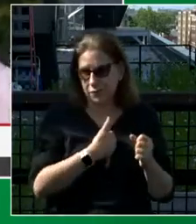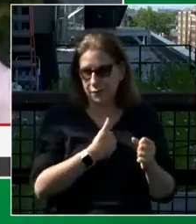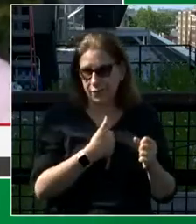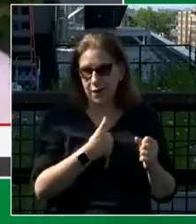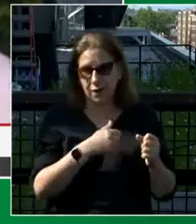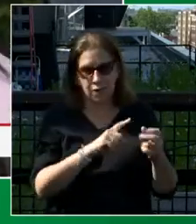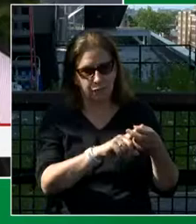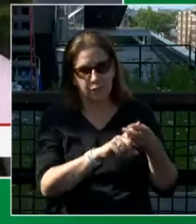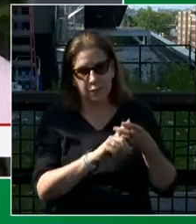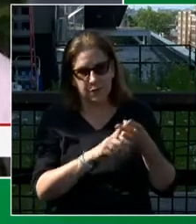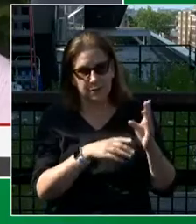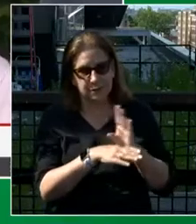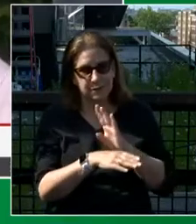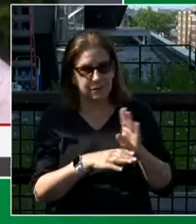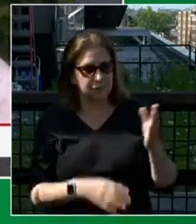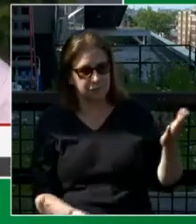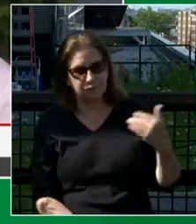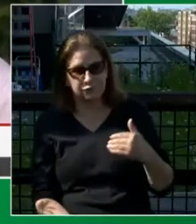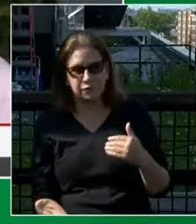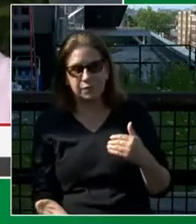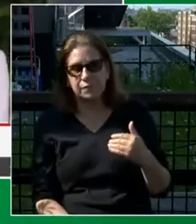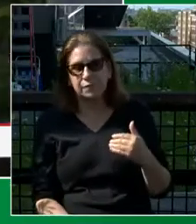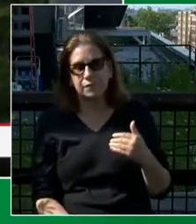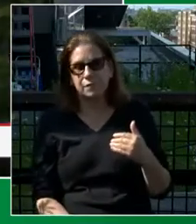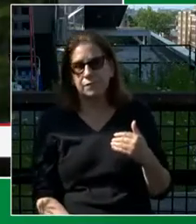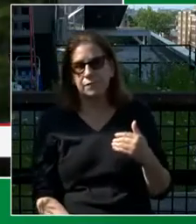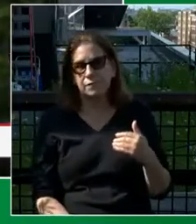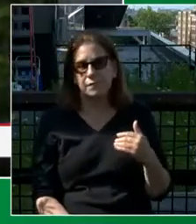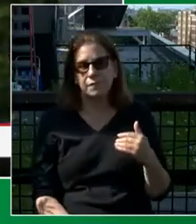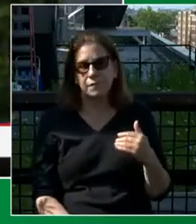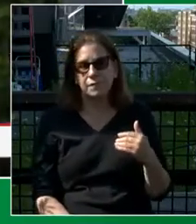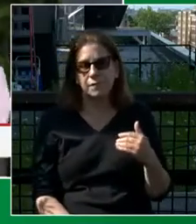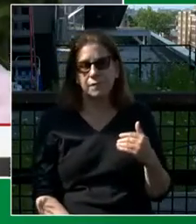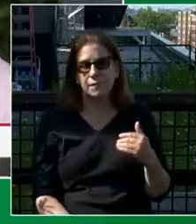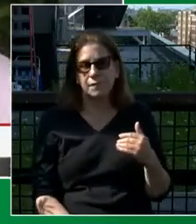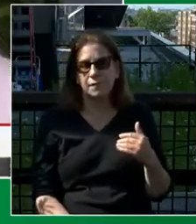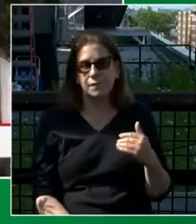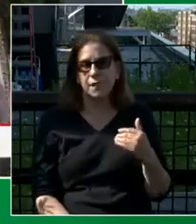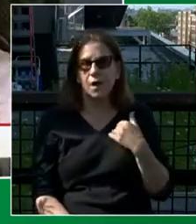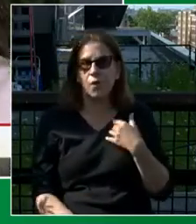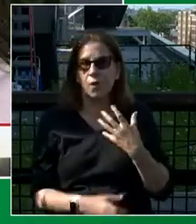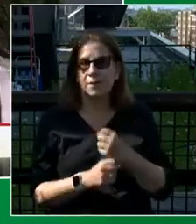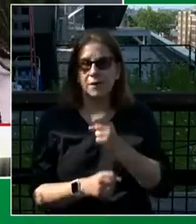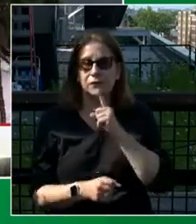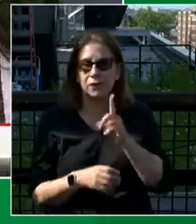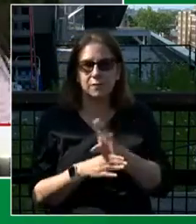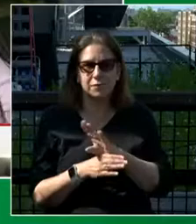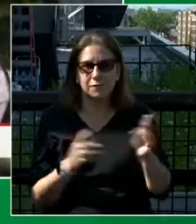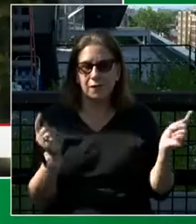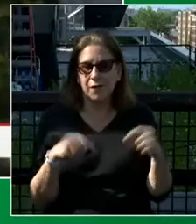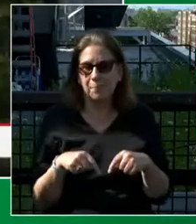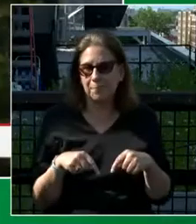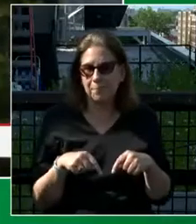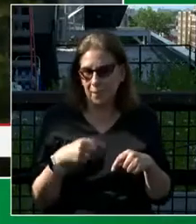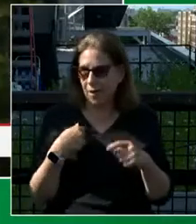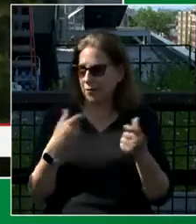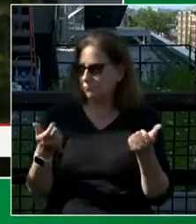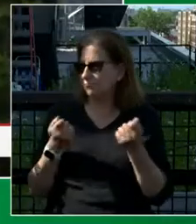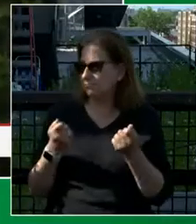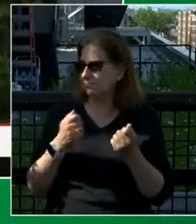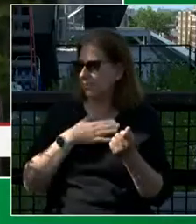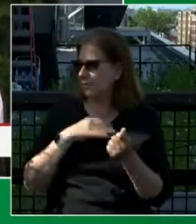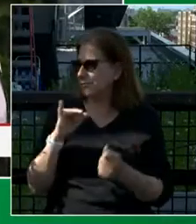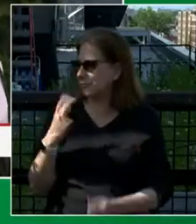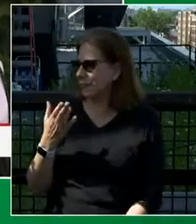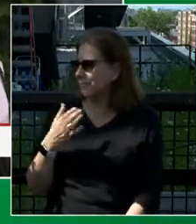need them, I pull them. I pull them into. Okay, thank you so much. But